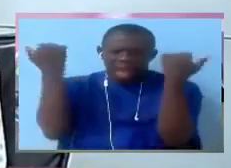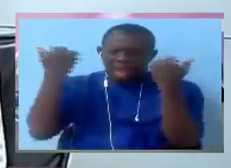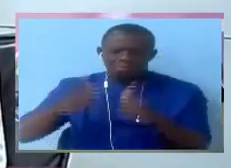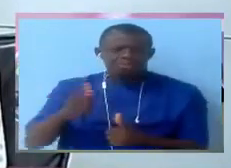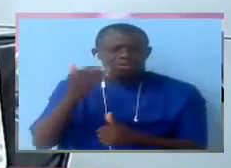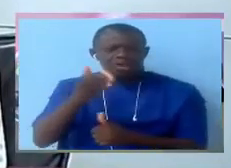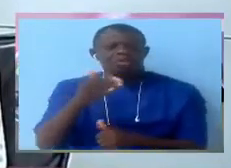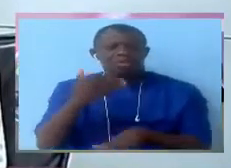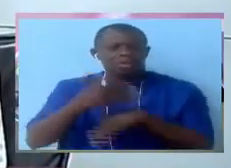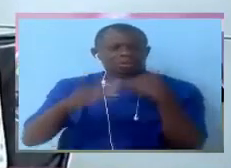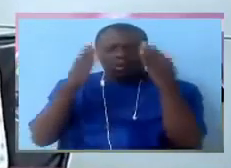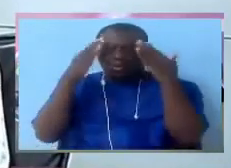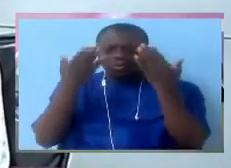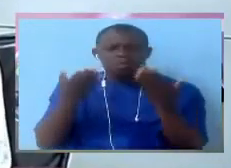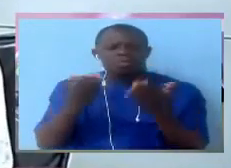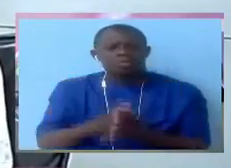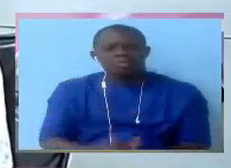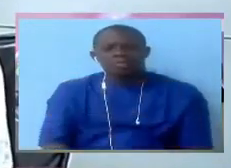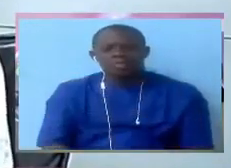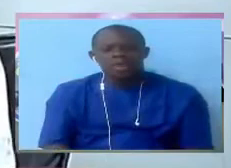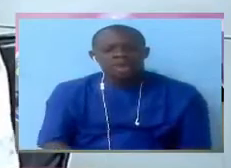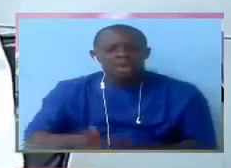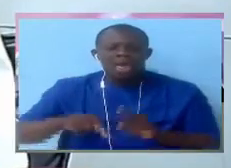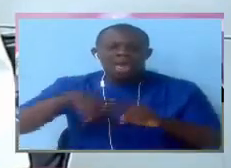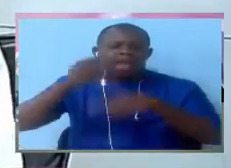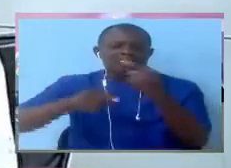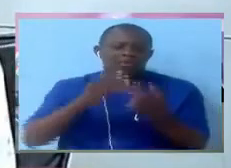what happens there.